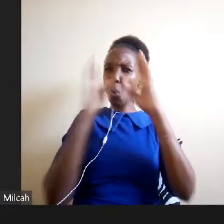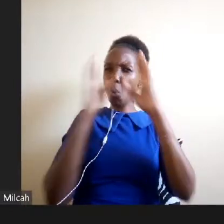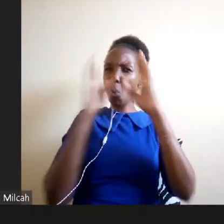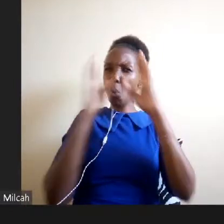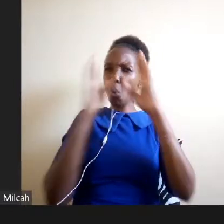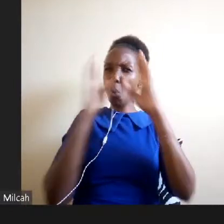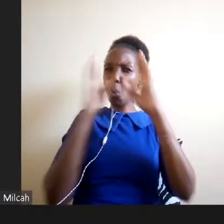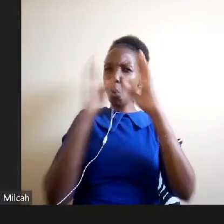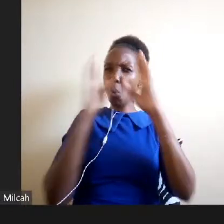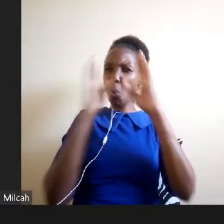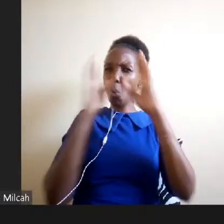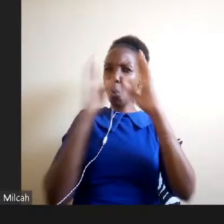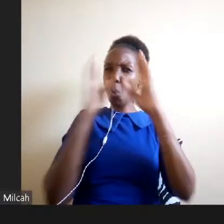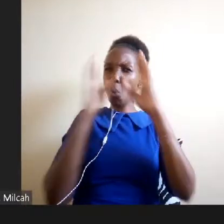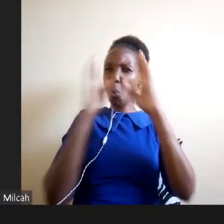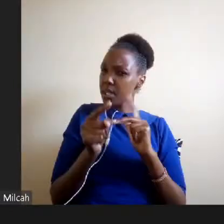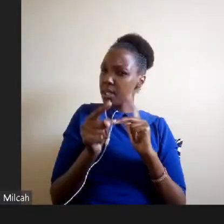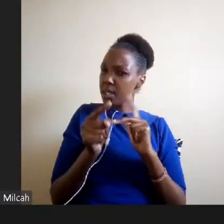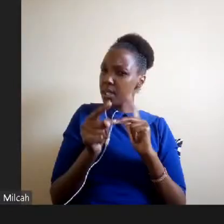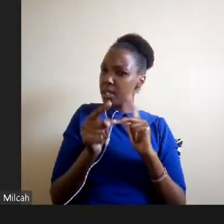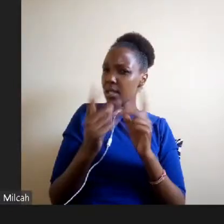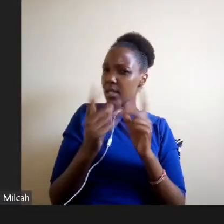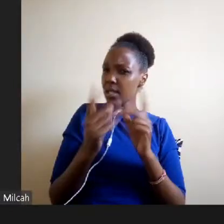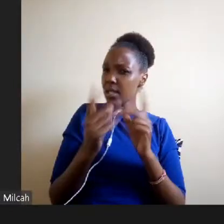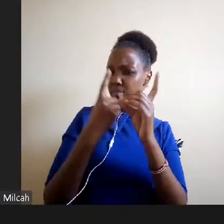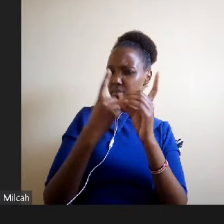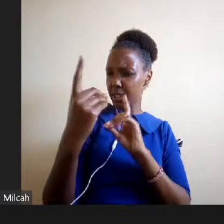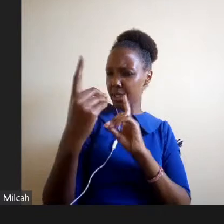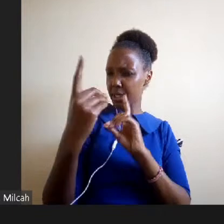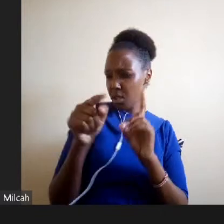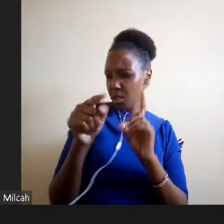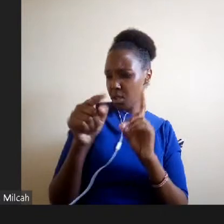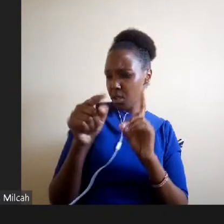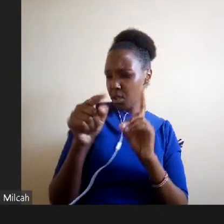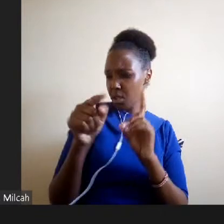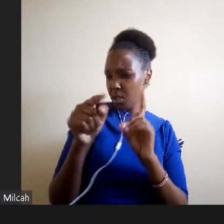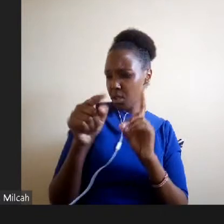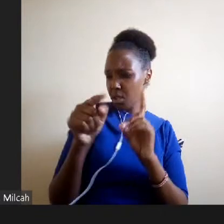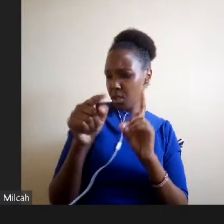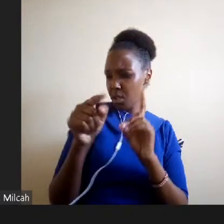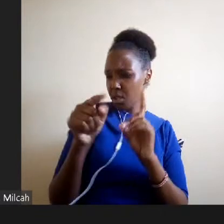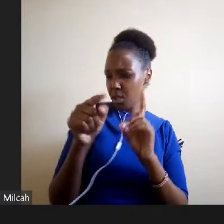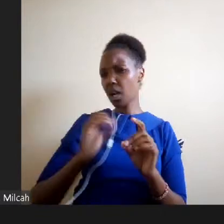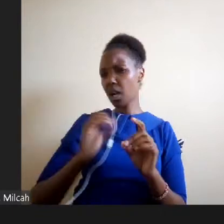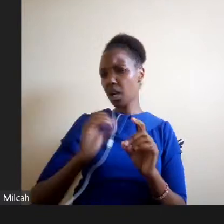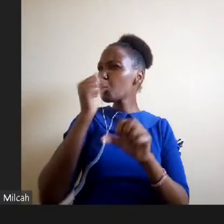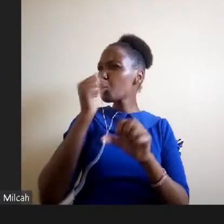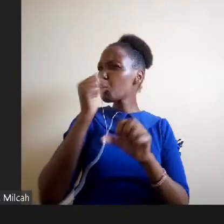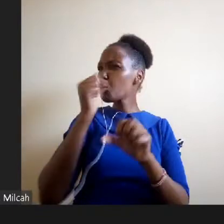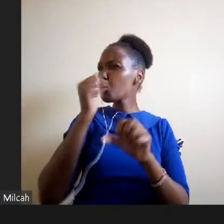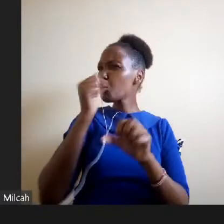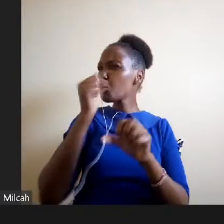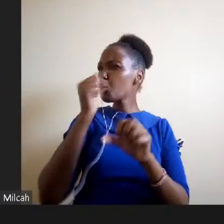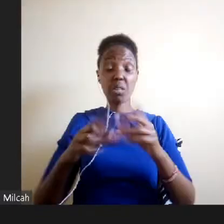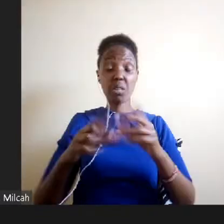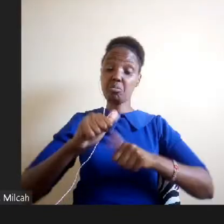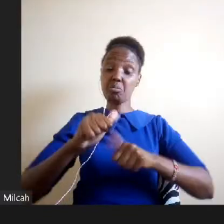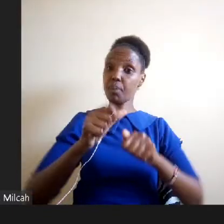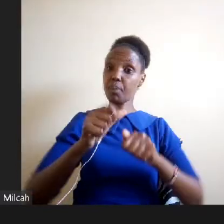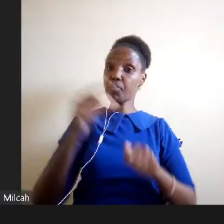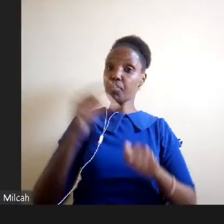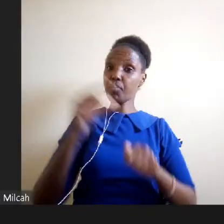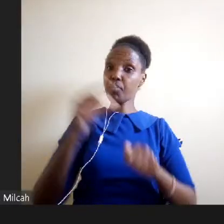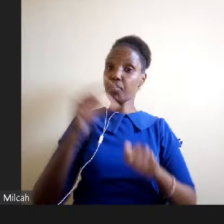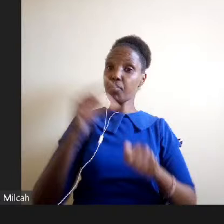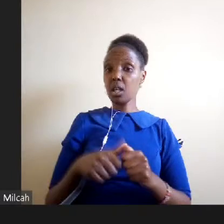start engaging them in terms of what they're doing online. And when you're buying a game for your child, have you played that game? Have